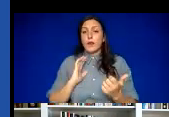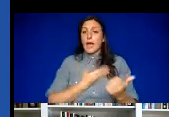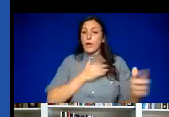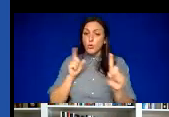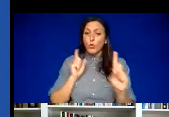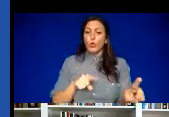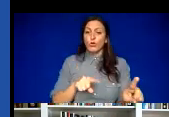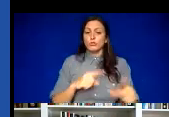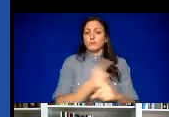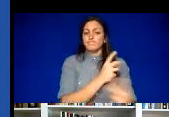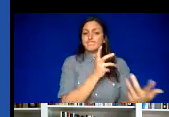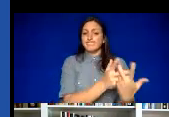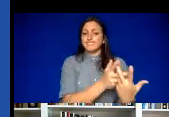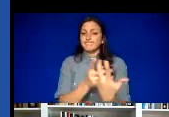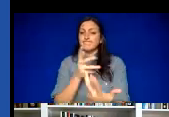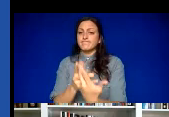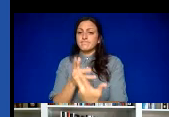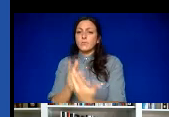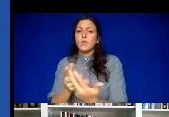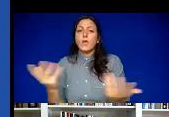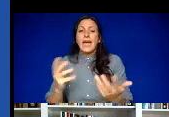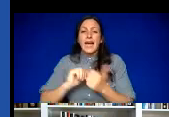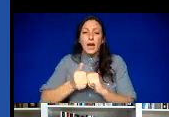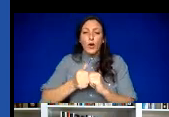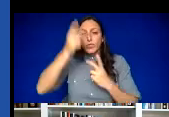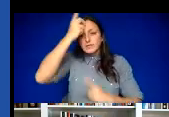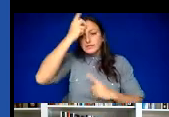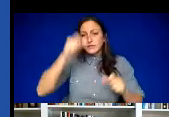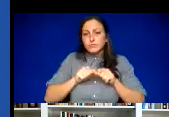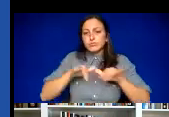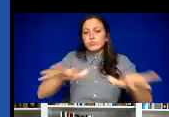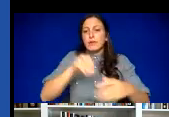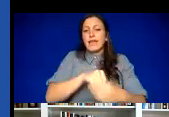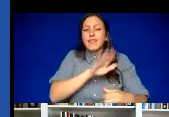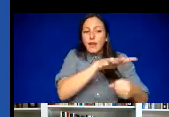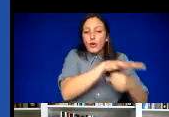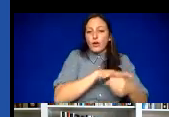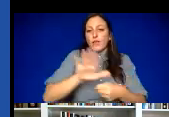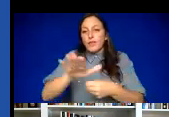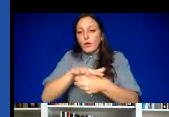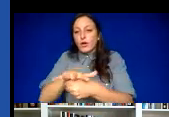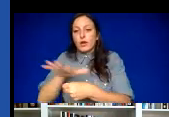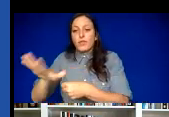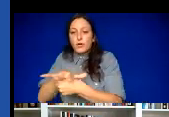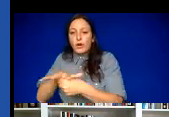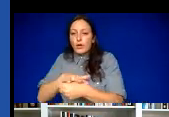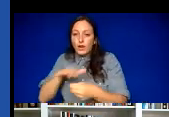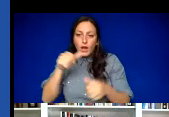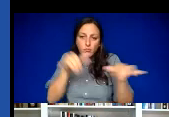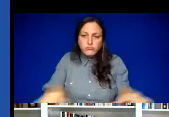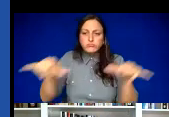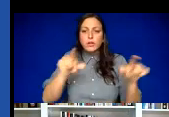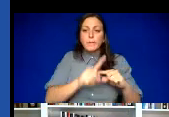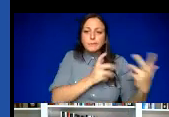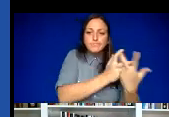appropriate orders for the disease transmission in that particular county. The state will be providing oversight, will be